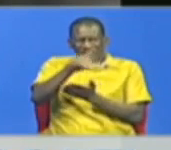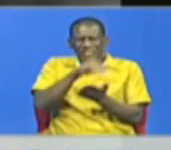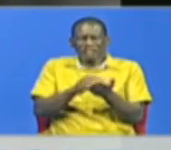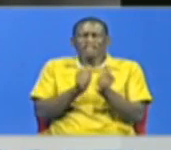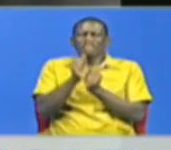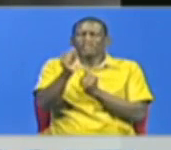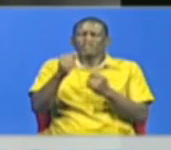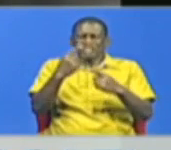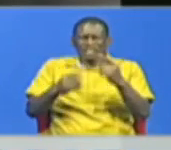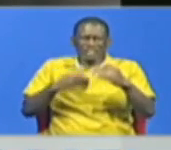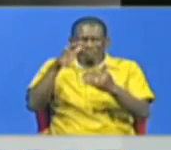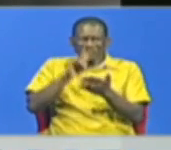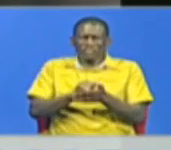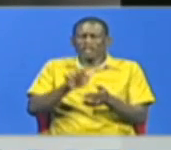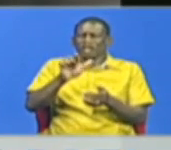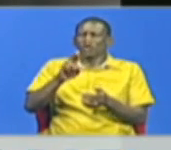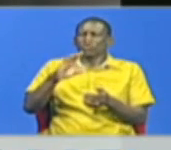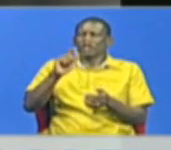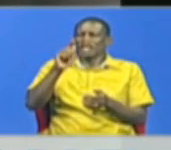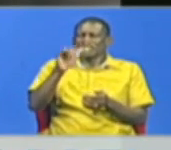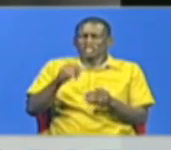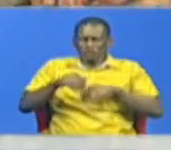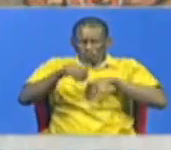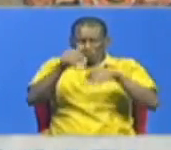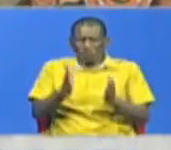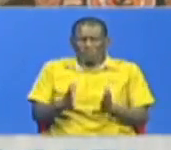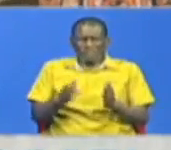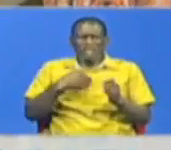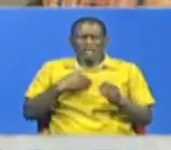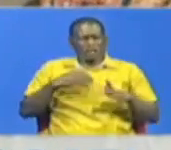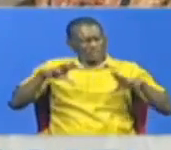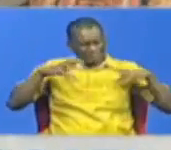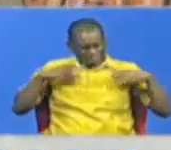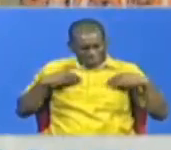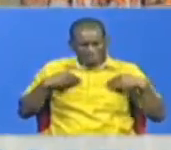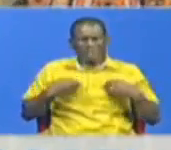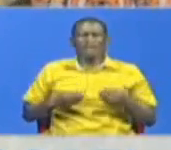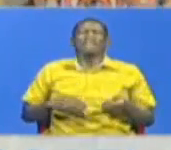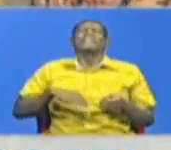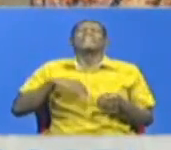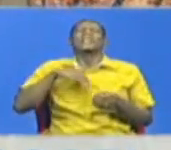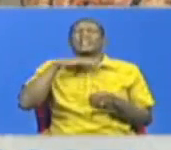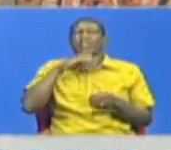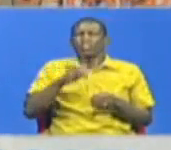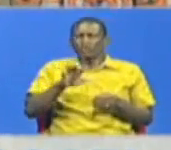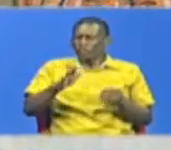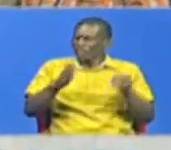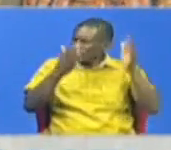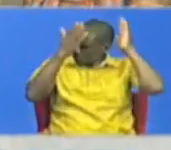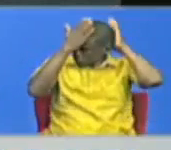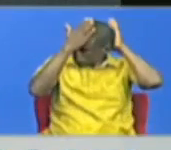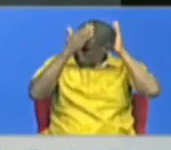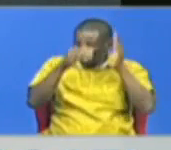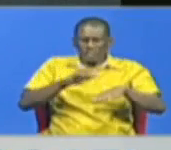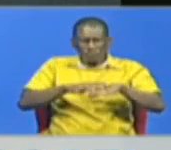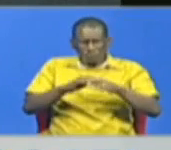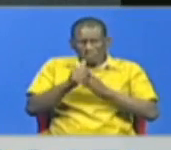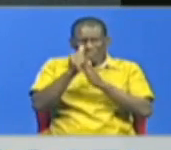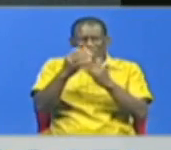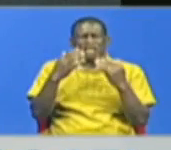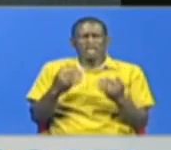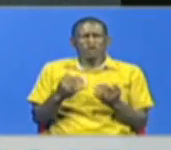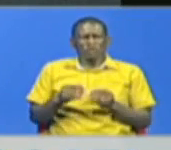later, Locati's followers seem to have finally come to terms with the untimely loss of their profound leader. They are now